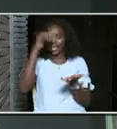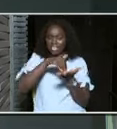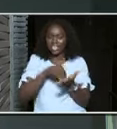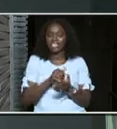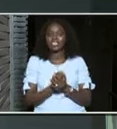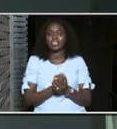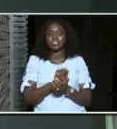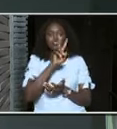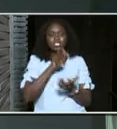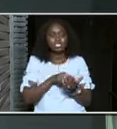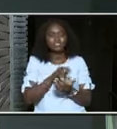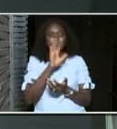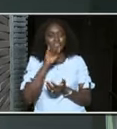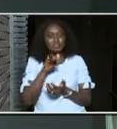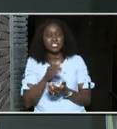2015. In